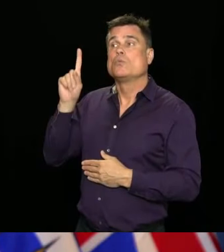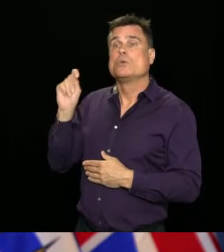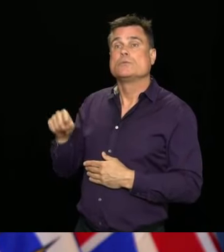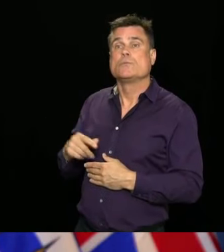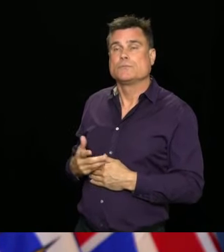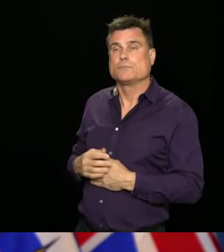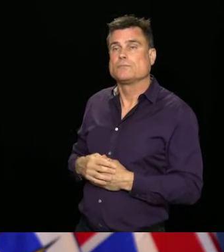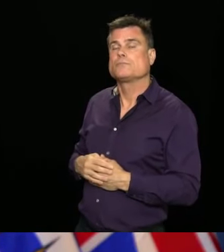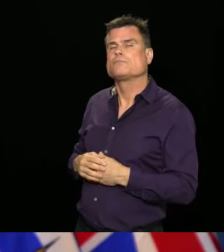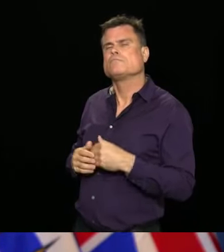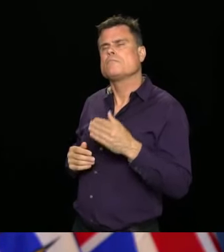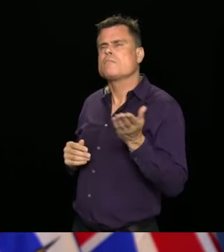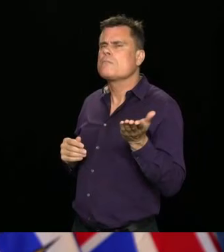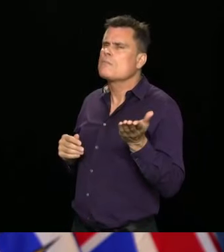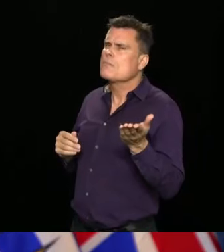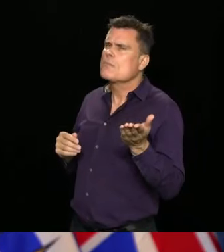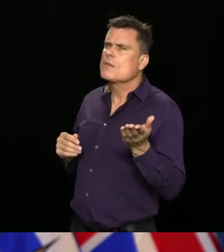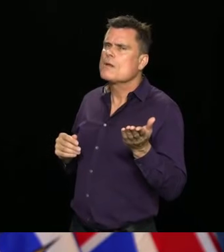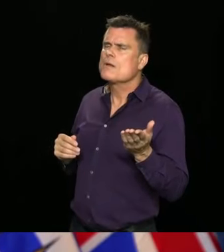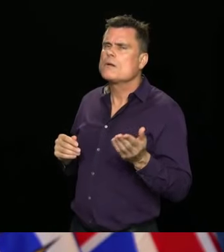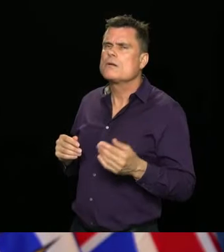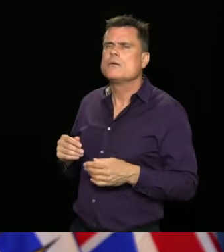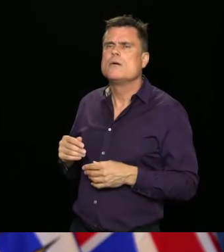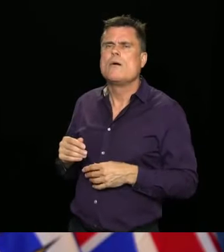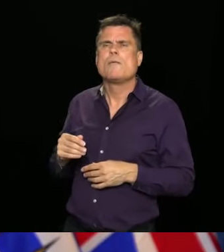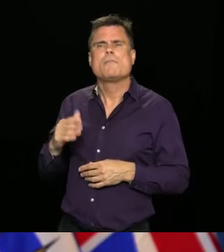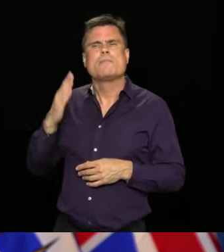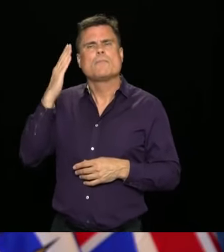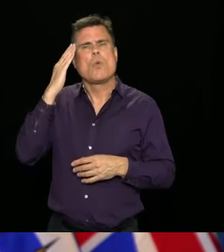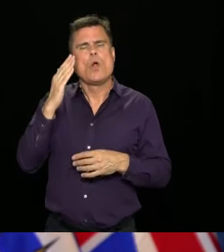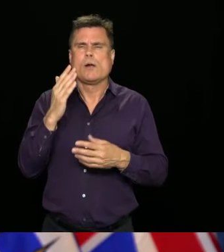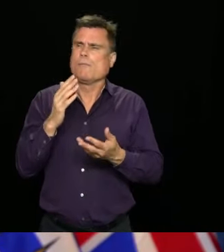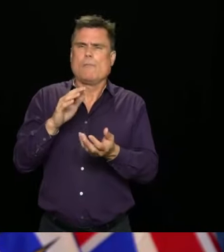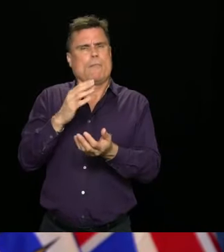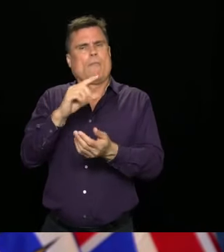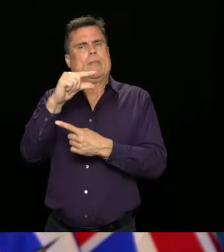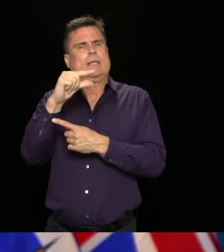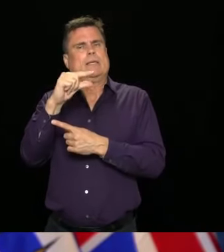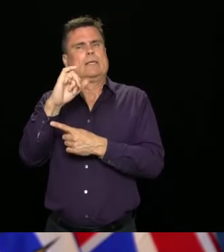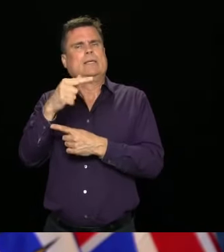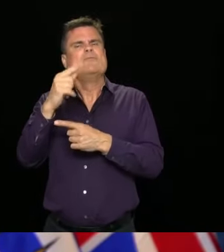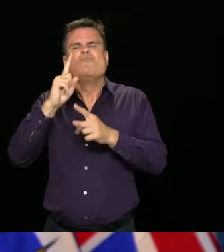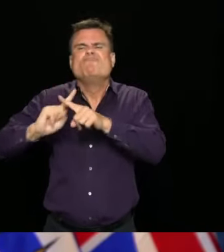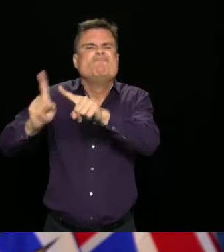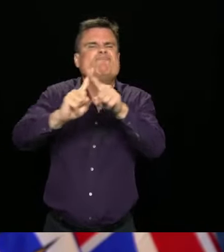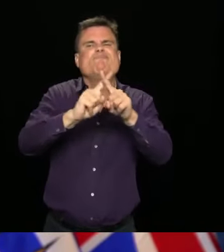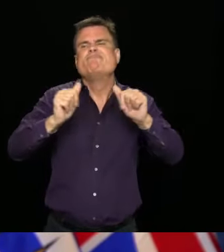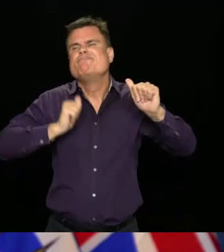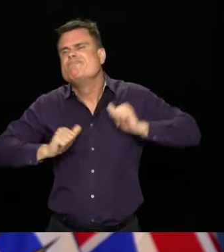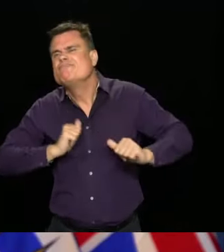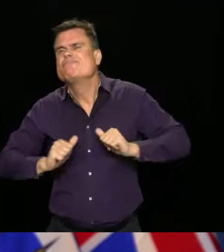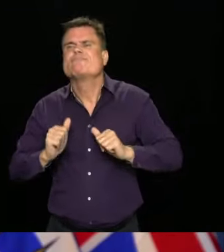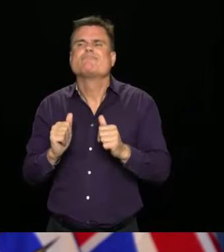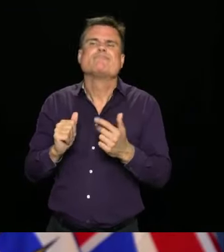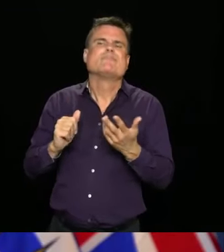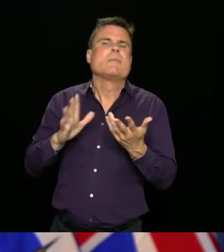I'm just wondering if, for people like those in gig economies, I know like here in the symphony here in Victoria has halted,